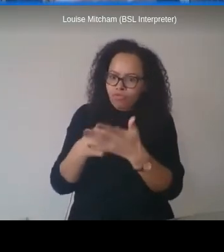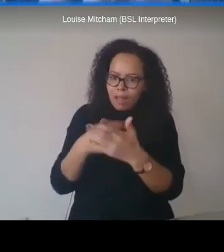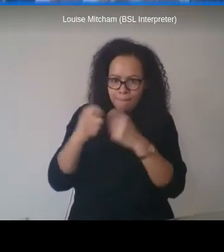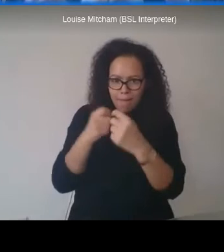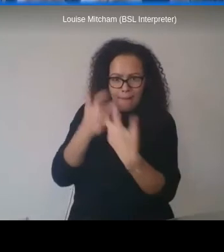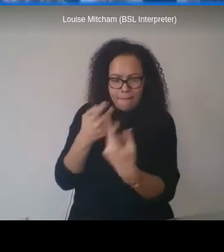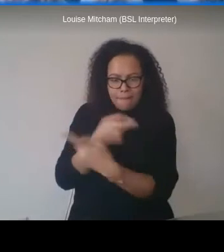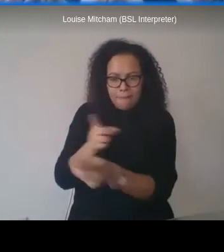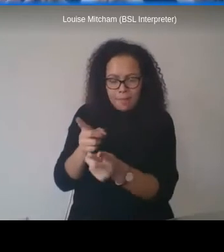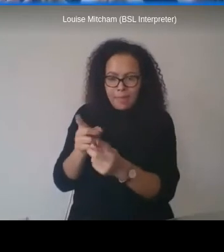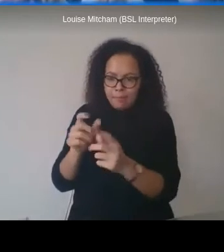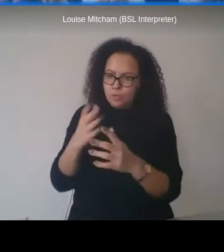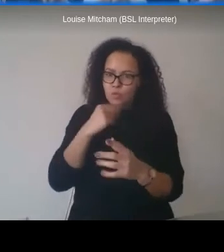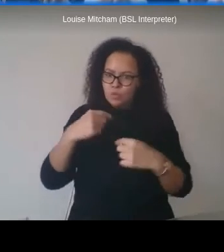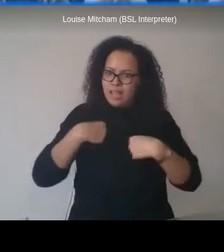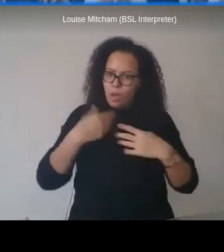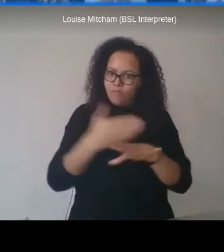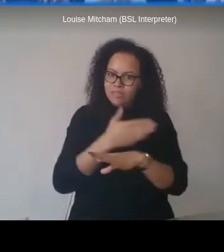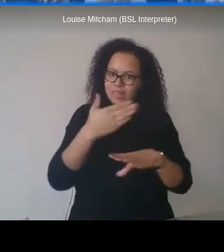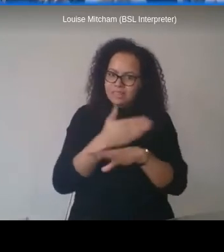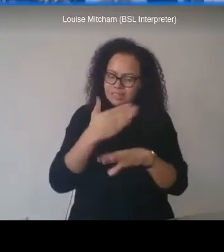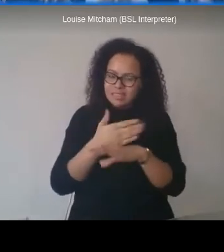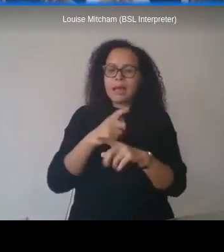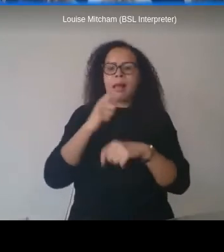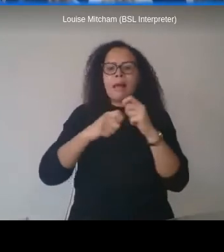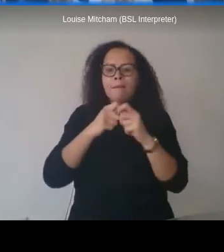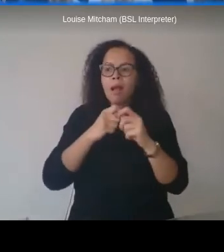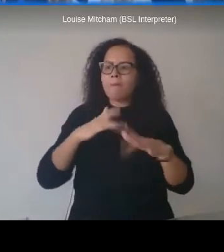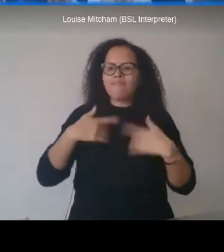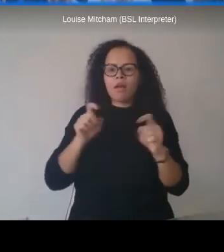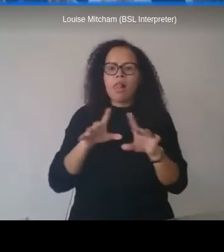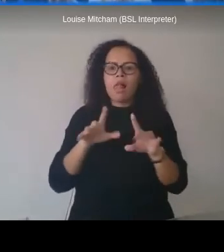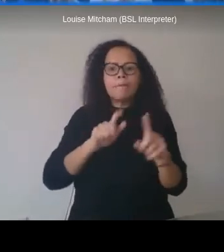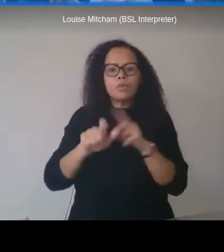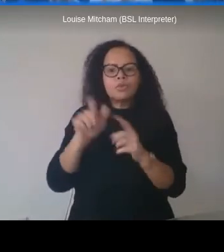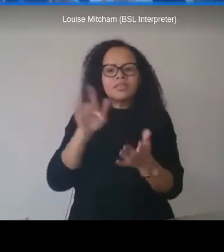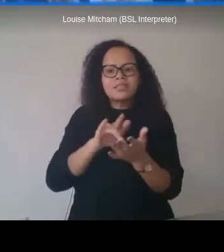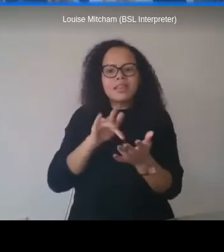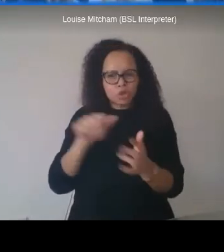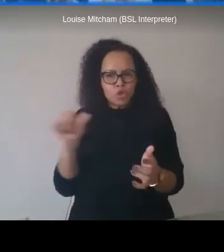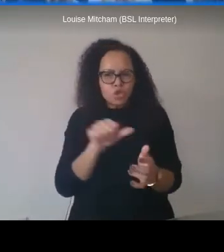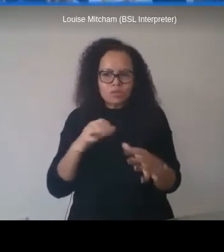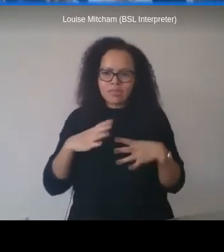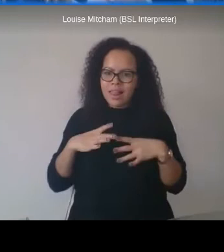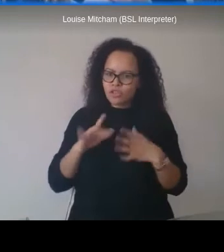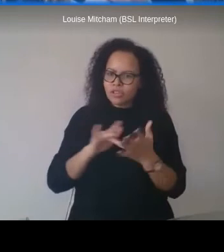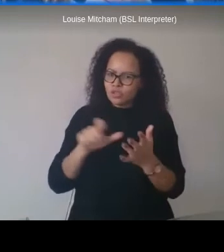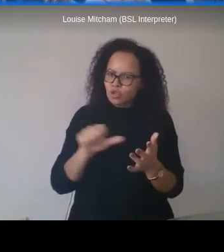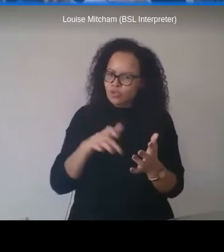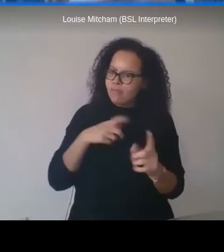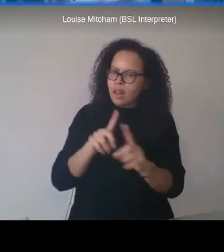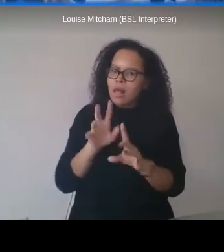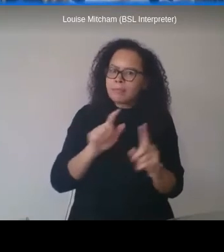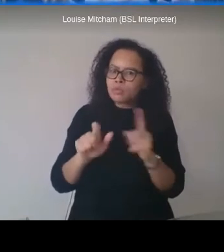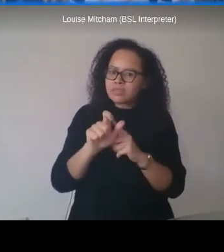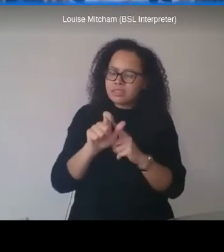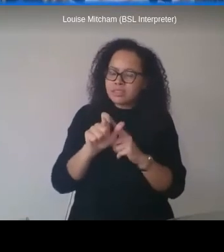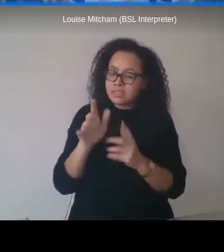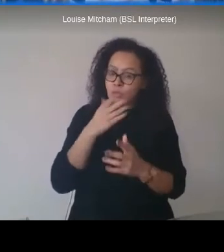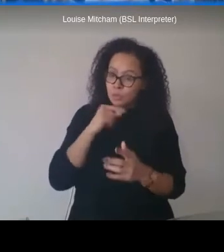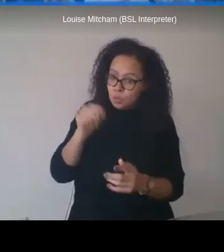and start building on that community feel that leisure centers should be. So it really starts to, it will